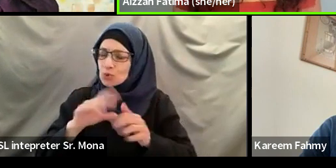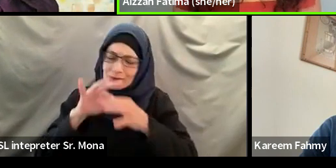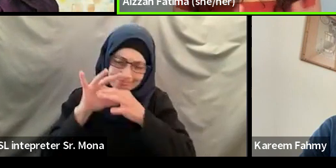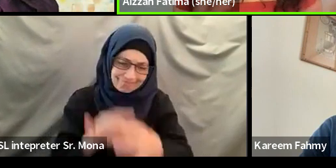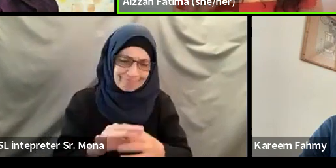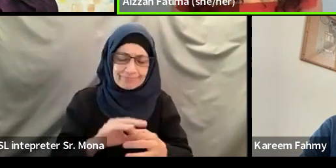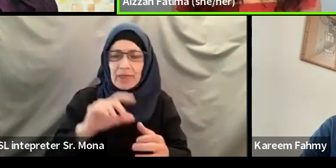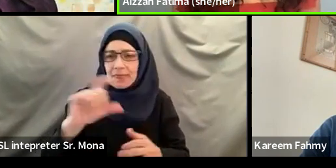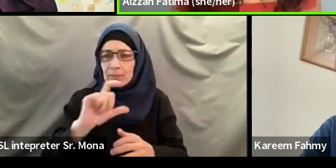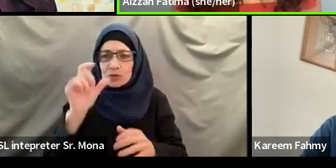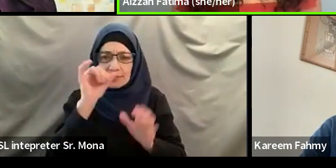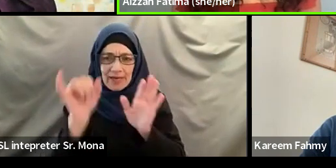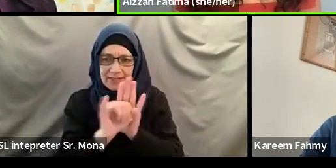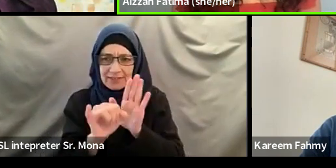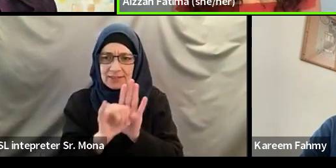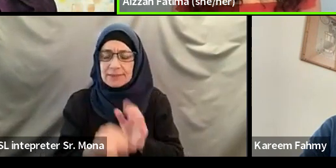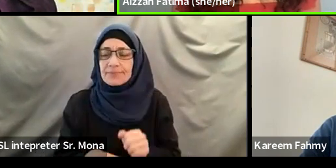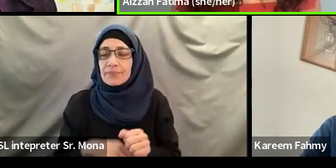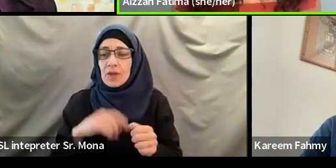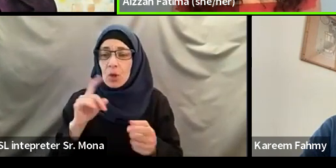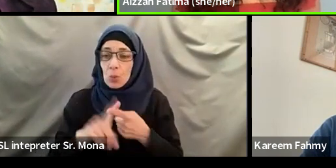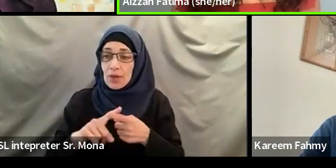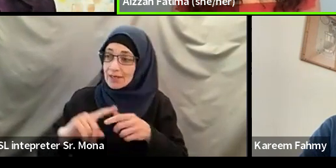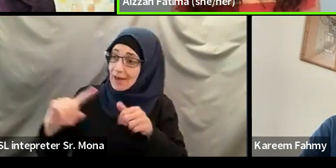identity. And I remember when I first performed it in